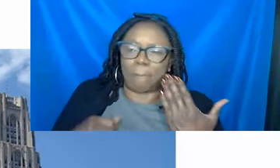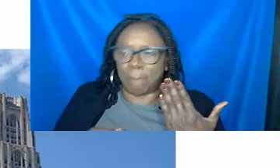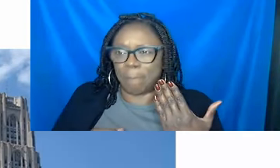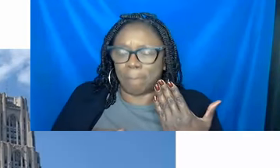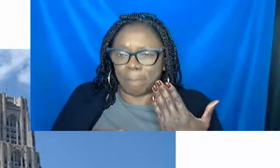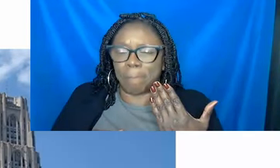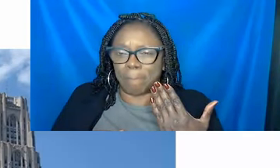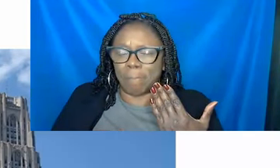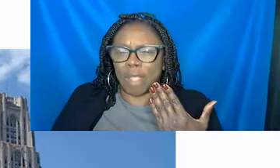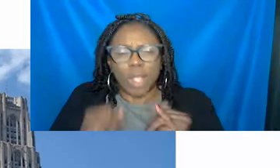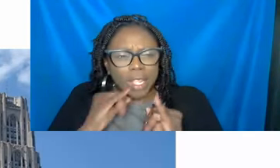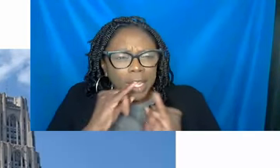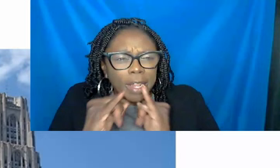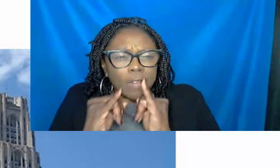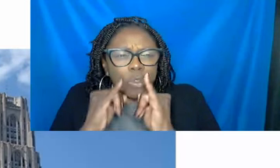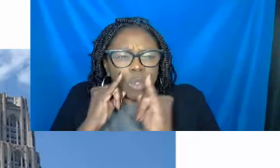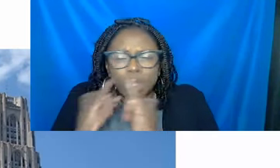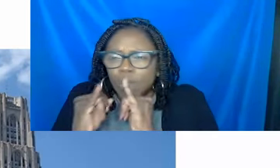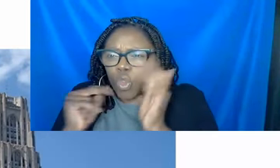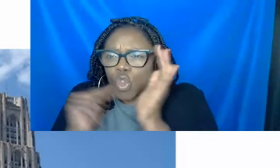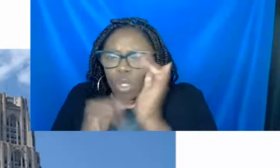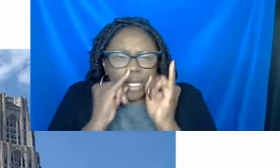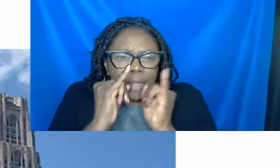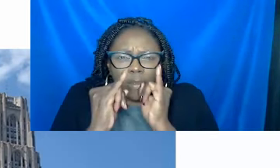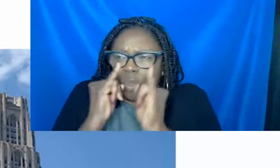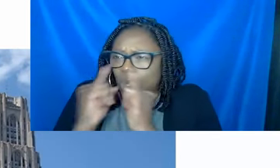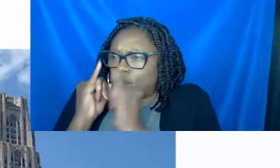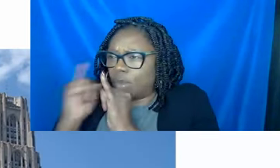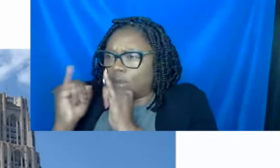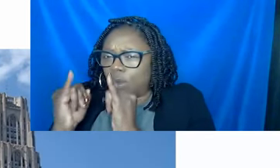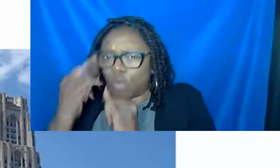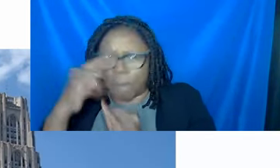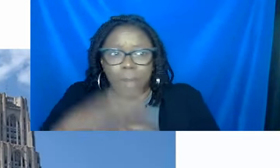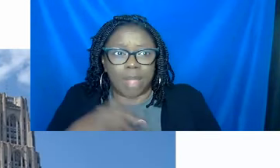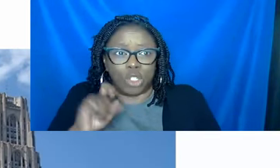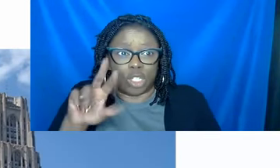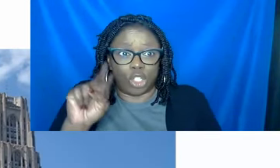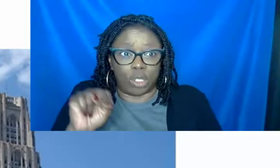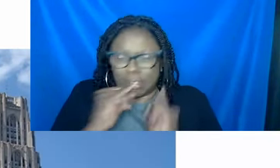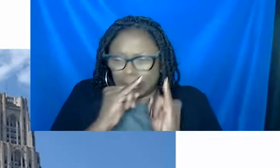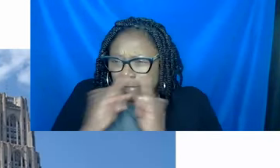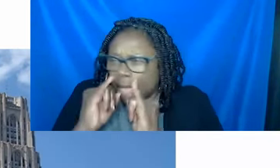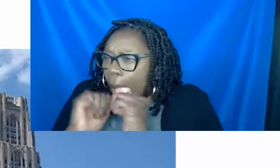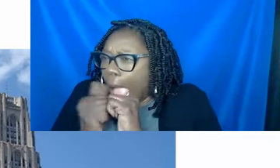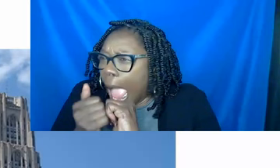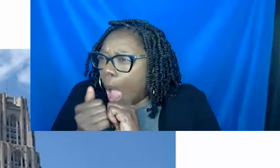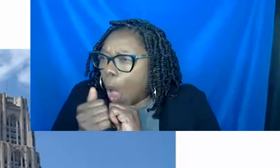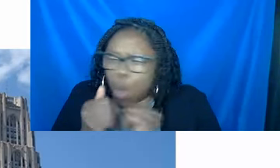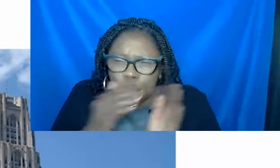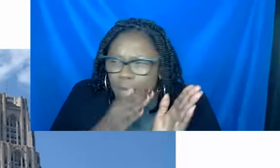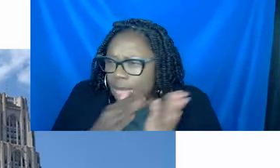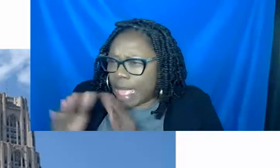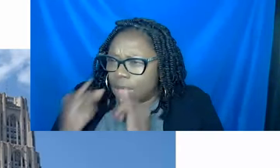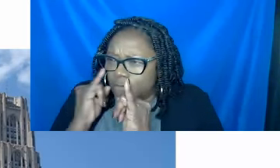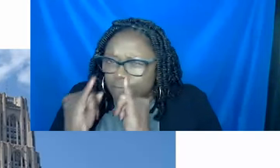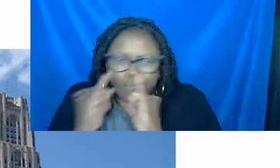sampled, interviewed nurses for my dissertation on how they worked in advanced care planning. So one of the things